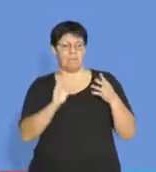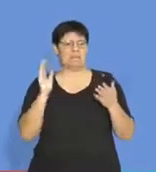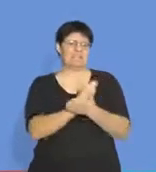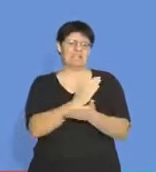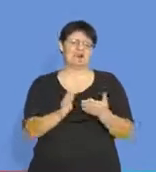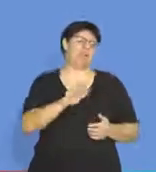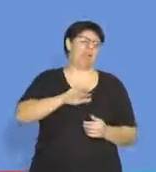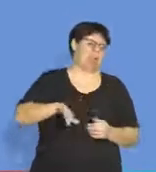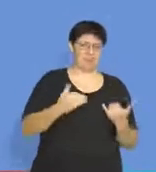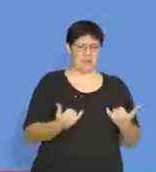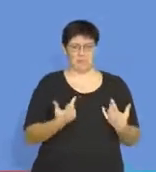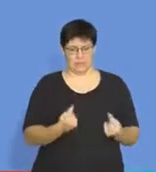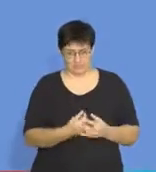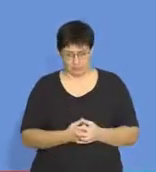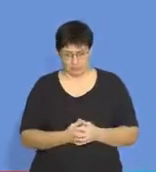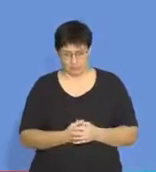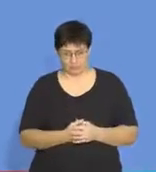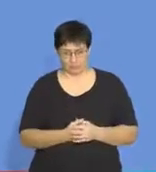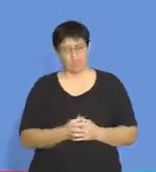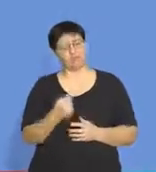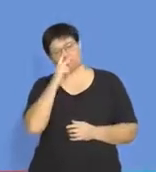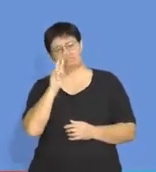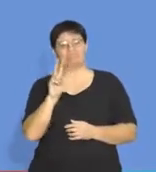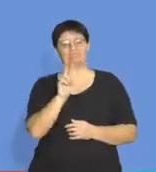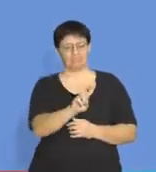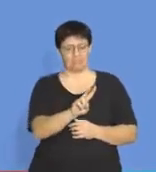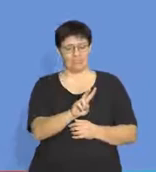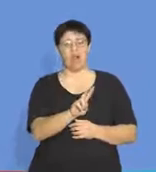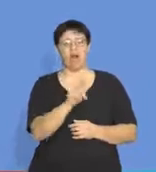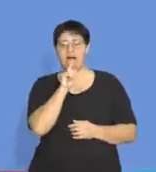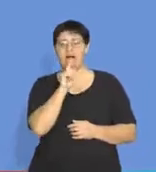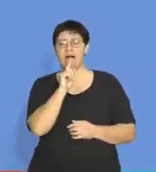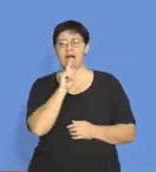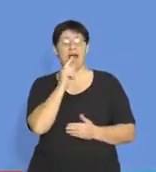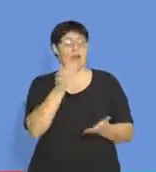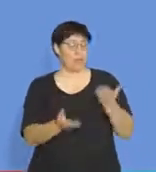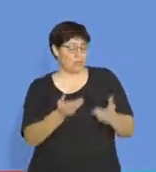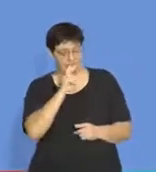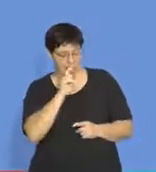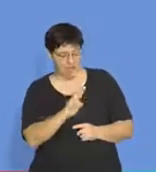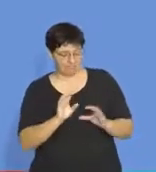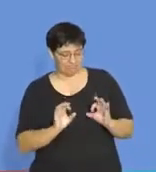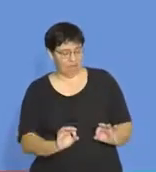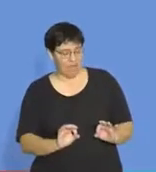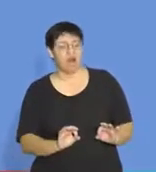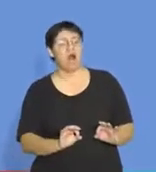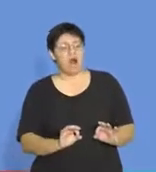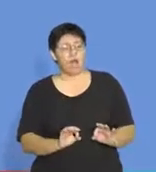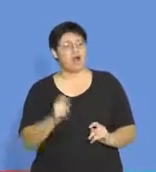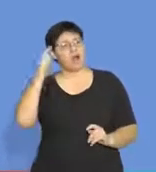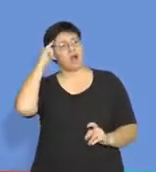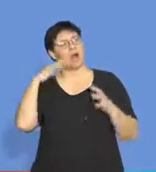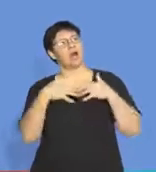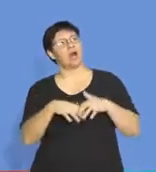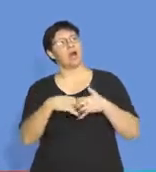really still doing at the moment. So let's have a look at our leading question before we can go anywhere and see what we must be